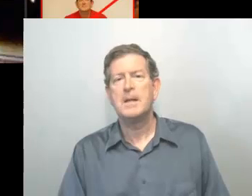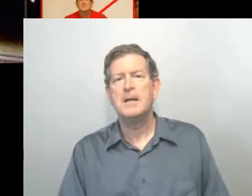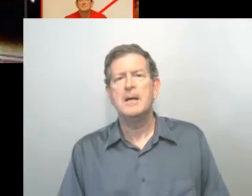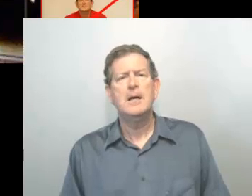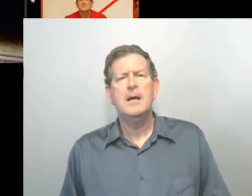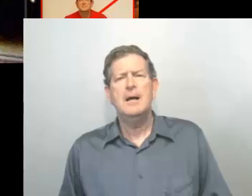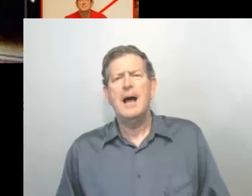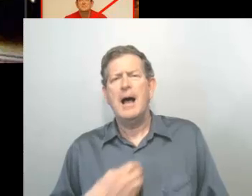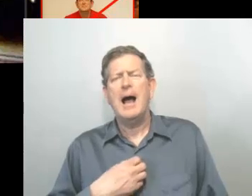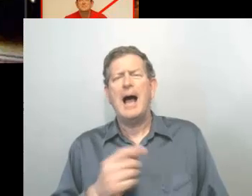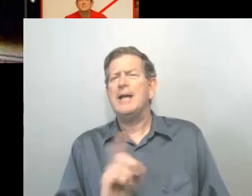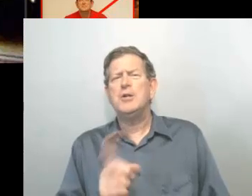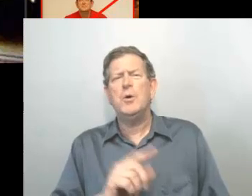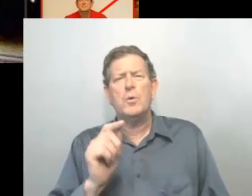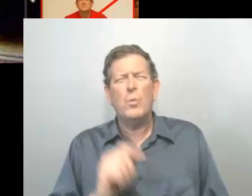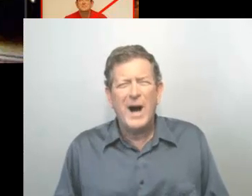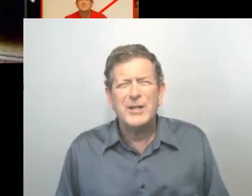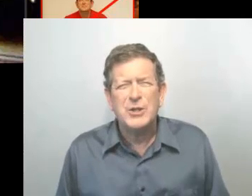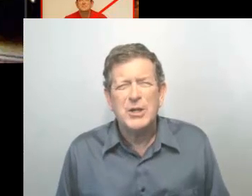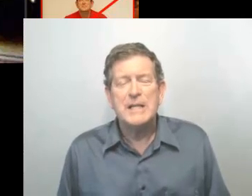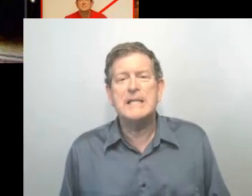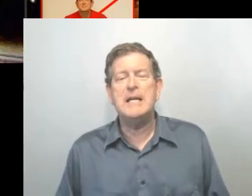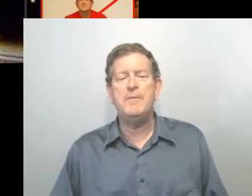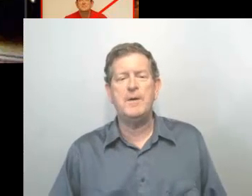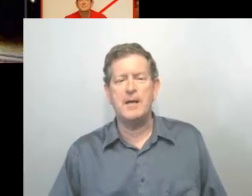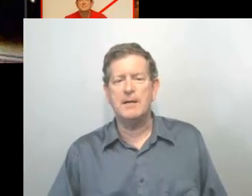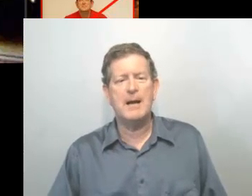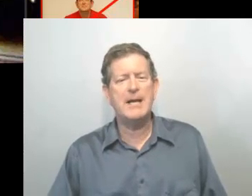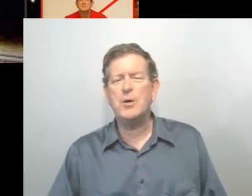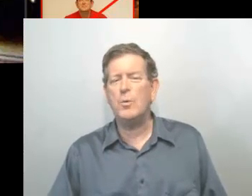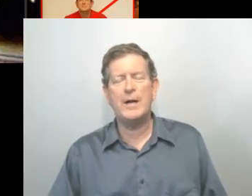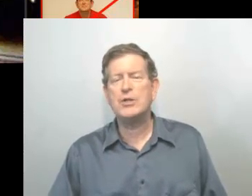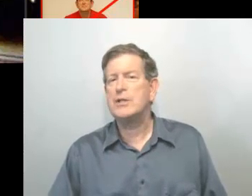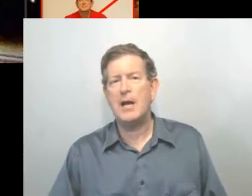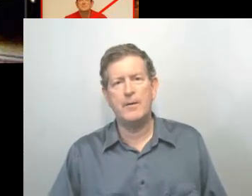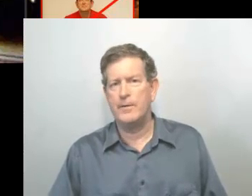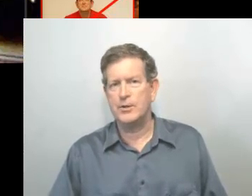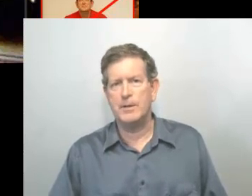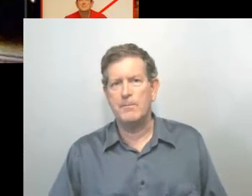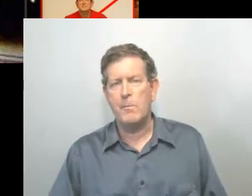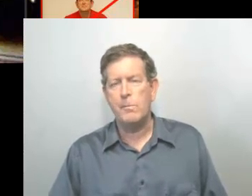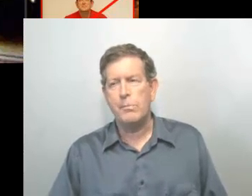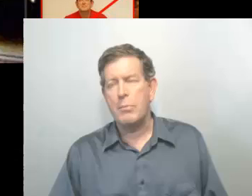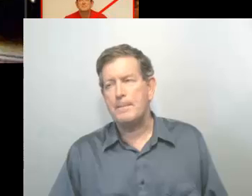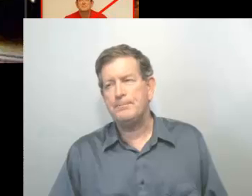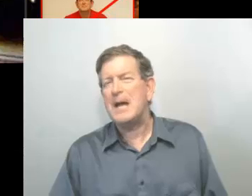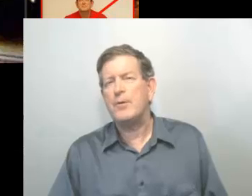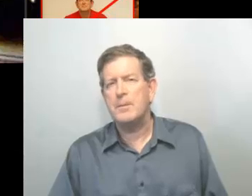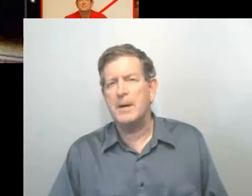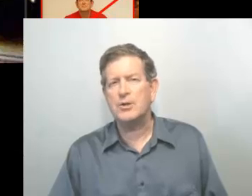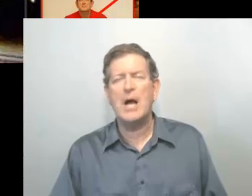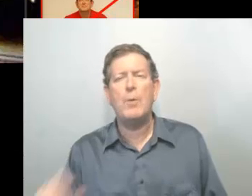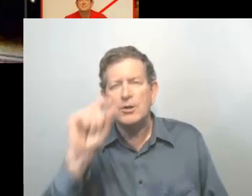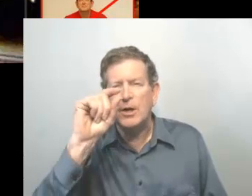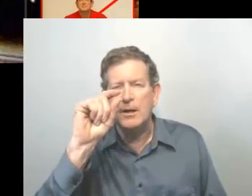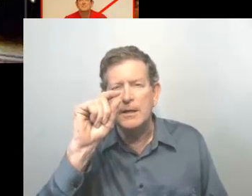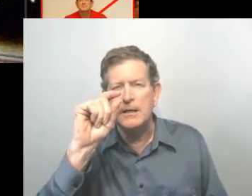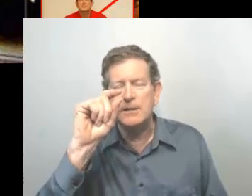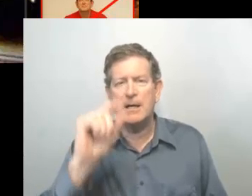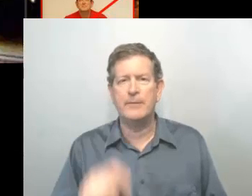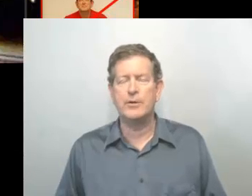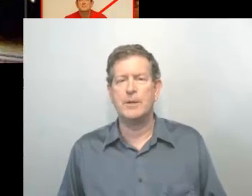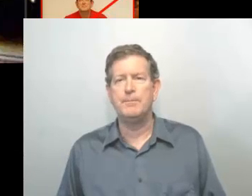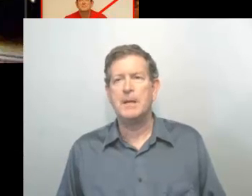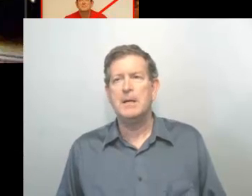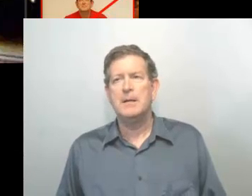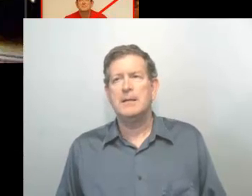Okay. I don't watch TV. I don't watch television. Not very much. I watch a